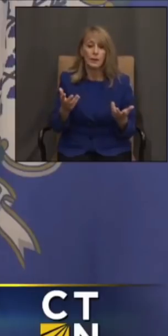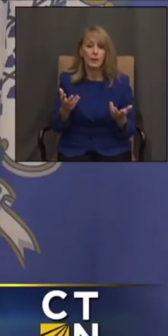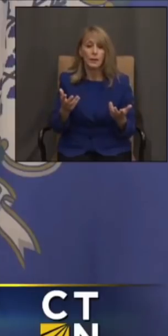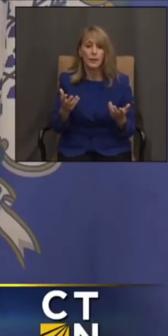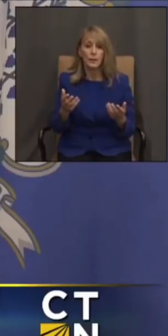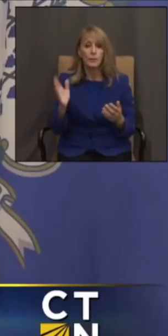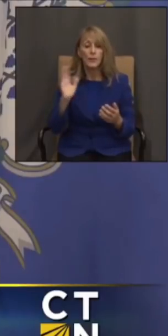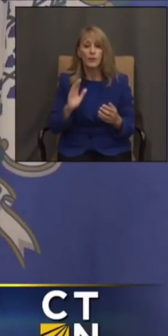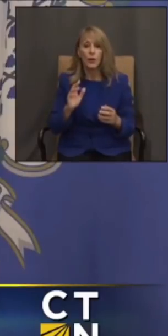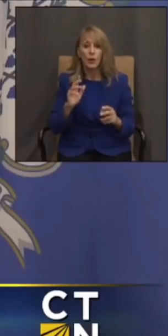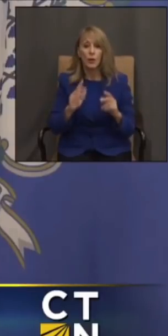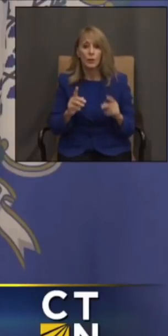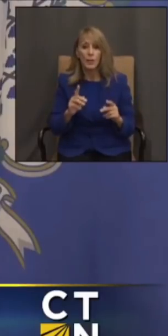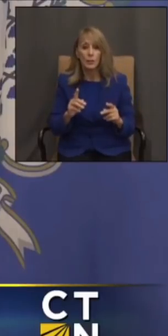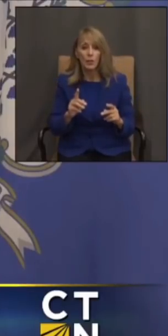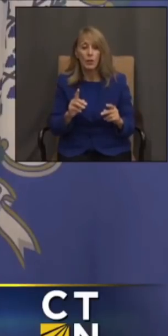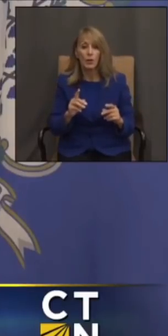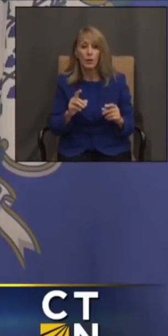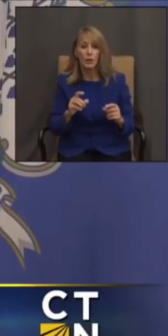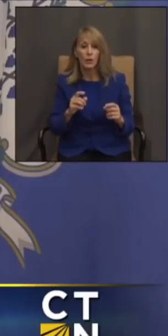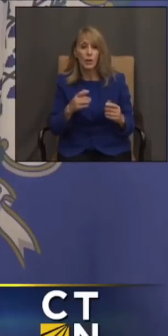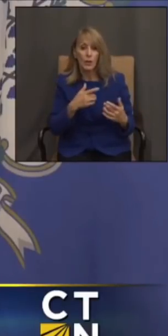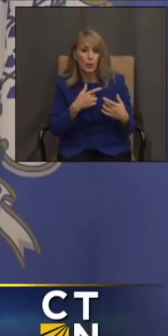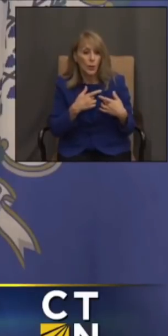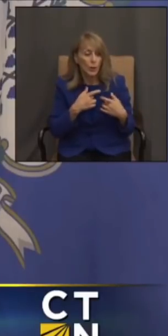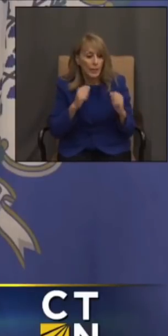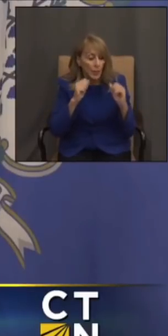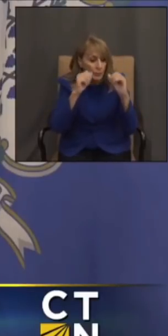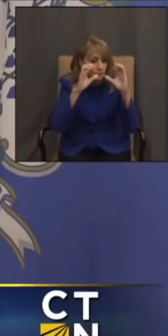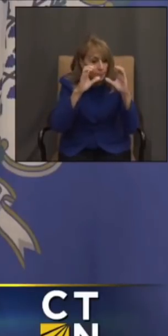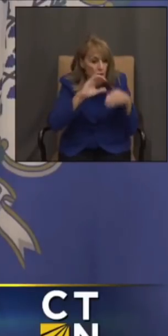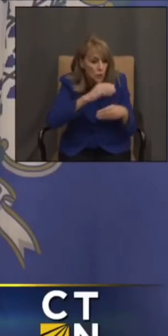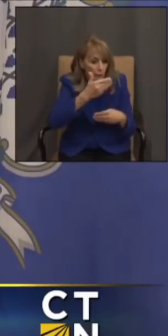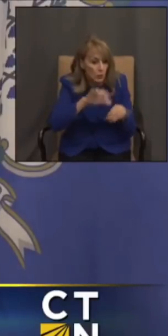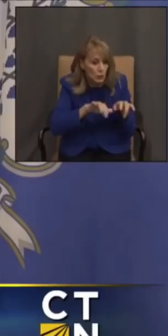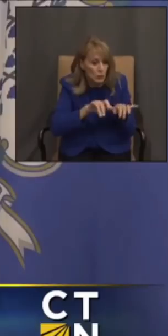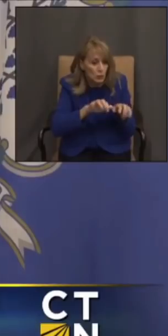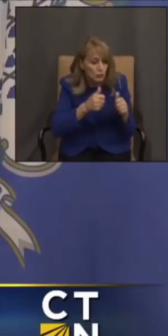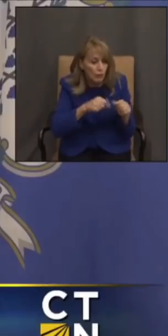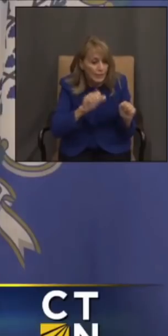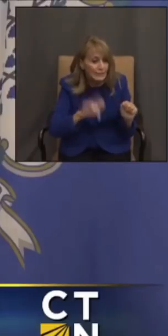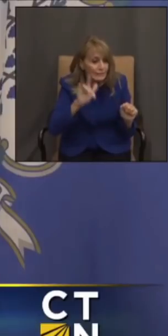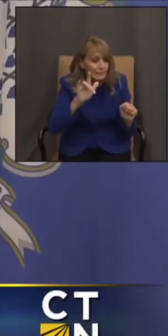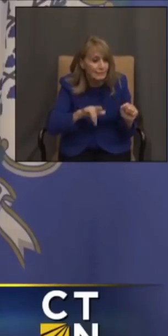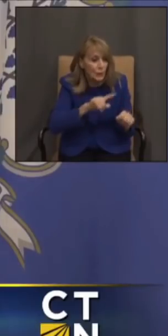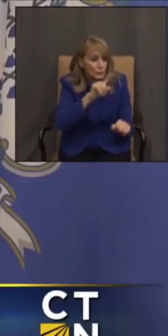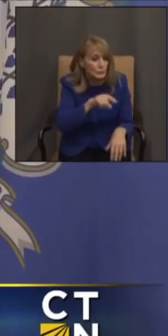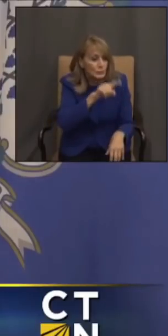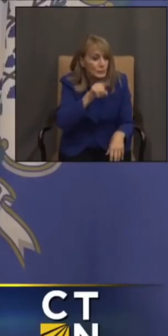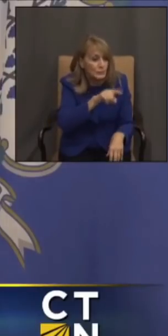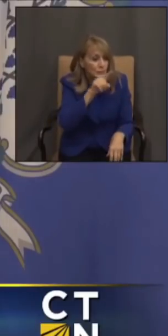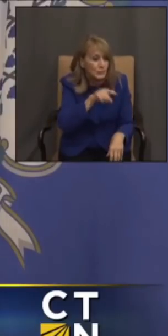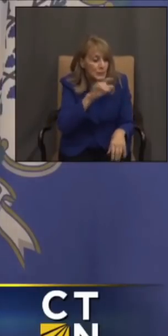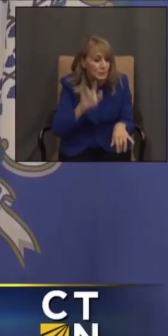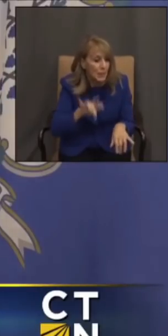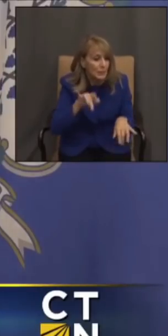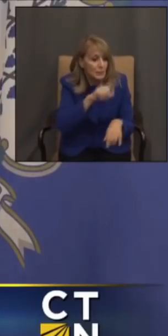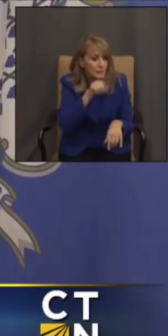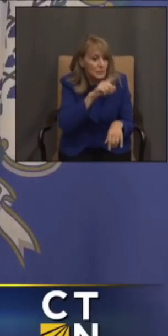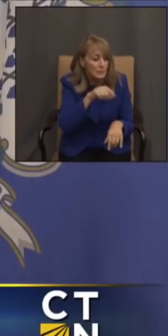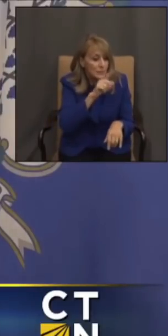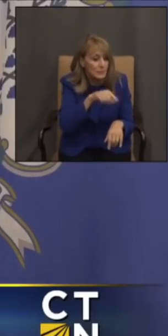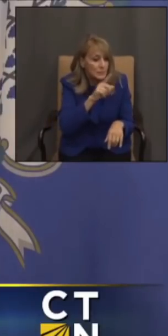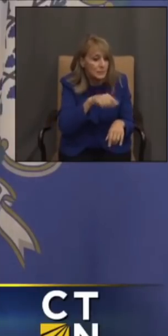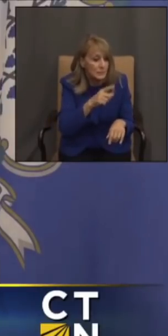those that were sitting there hitting the refresh button at 12:01, those that walked up because it was really easy, maybe they've